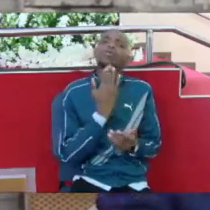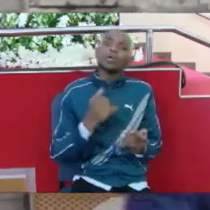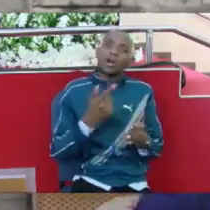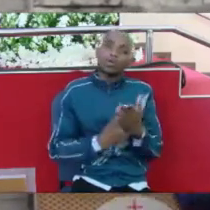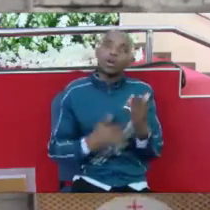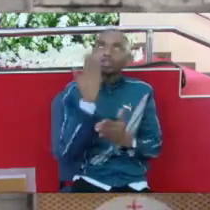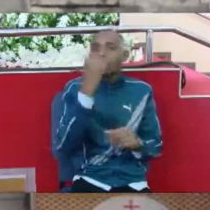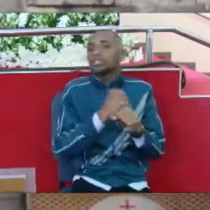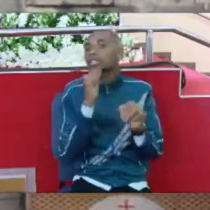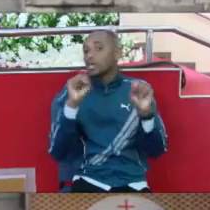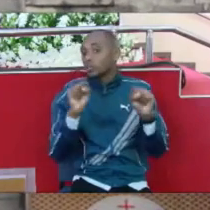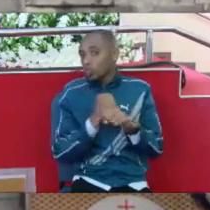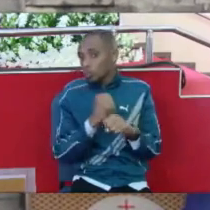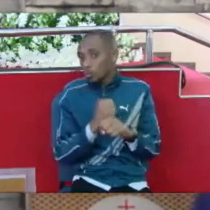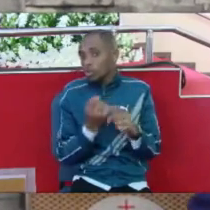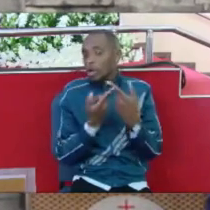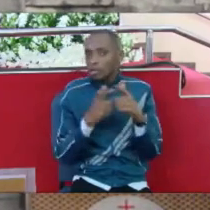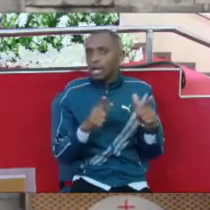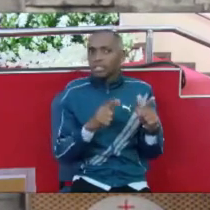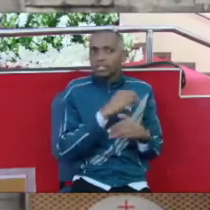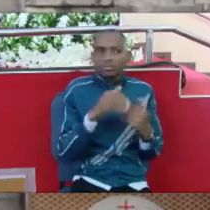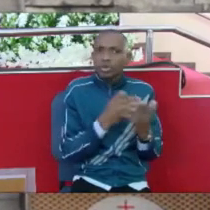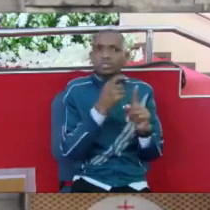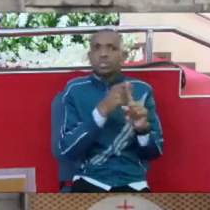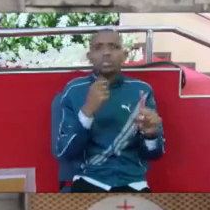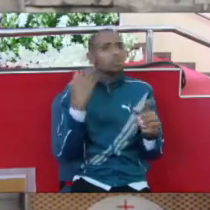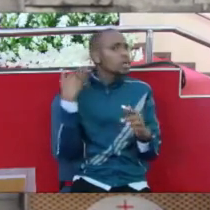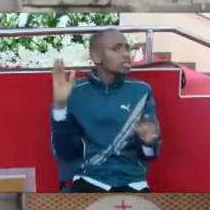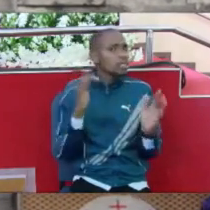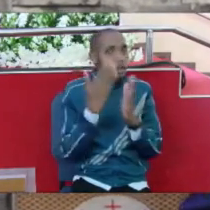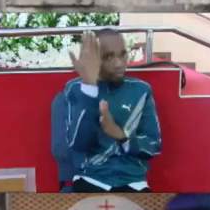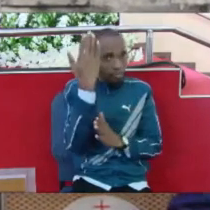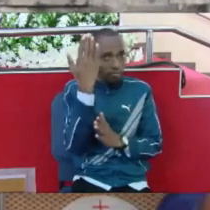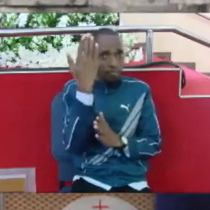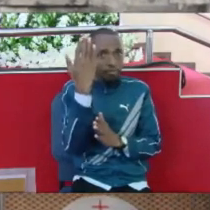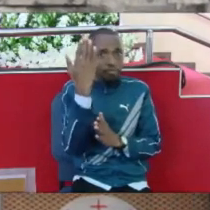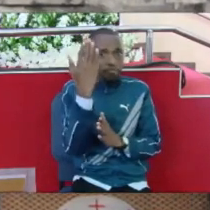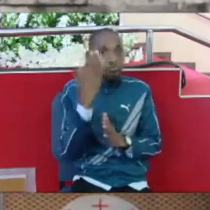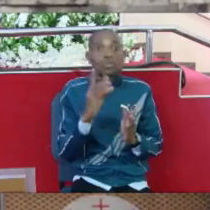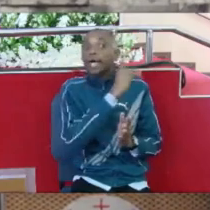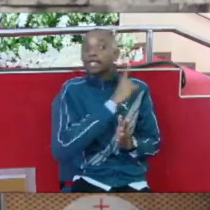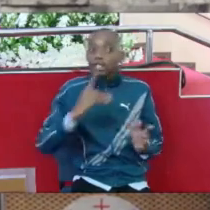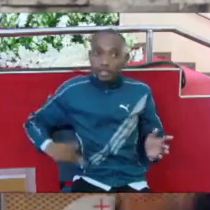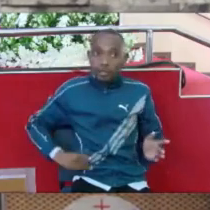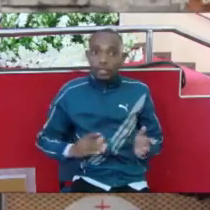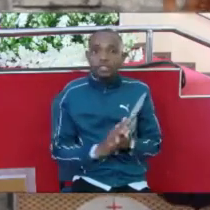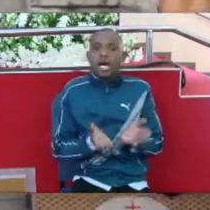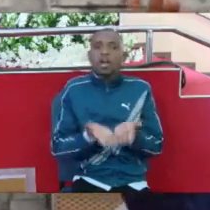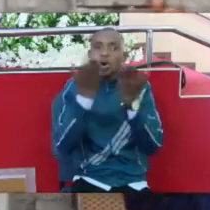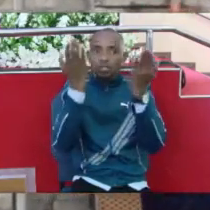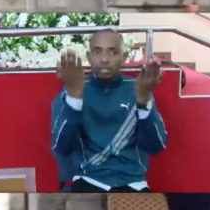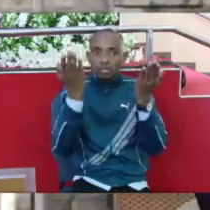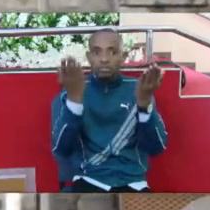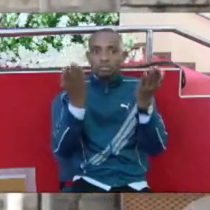do, but we don't want him. And David, he arose.